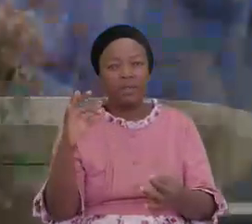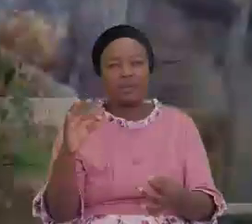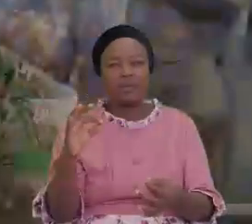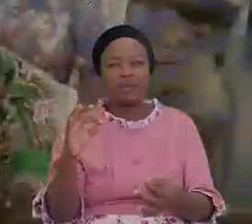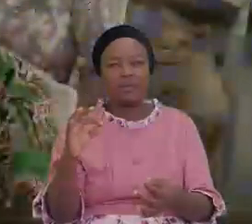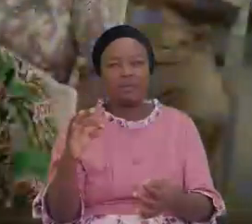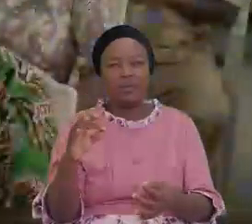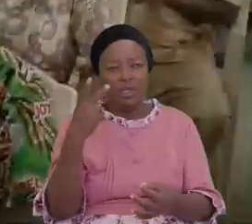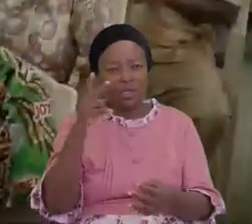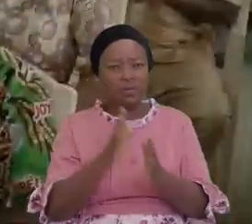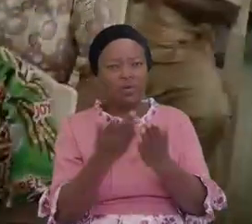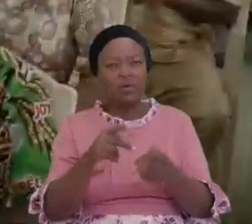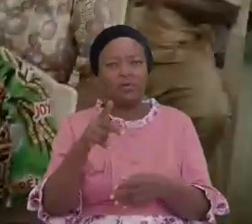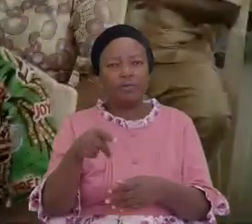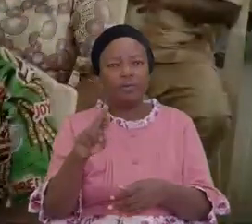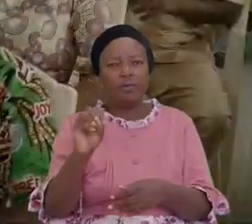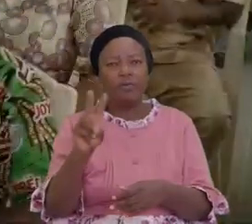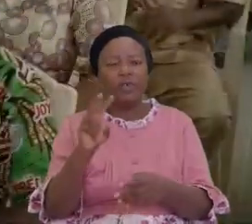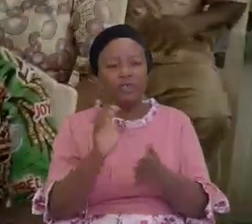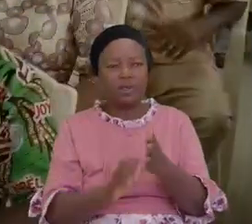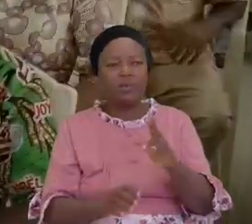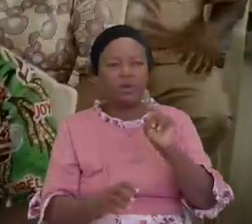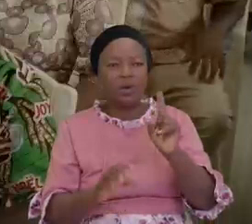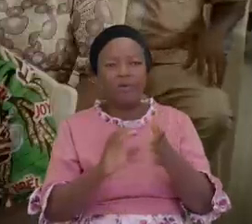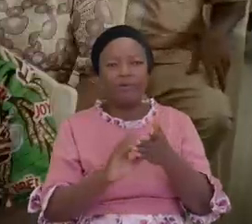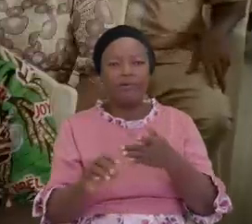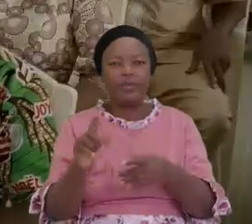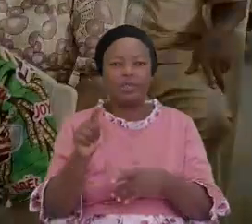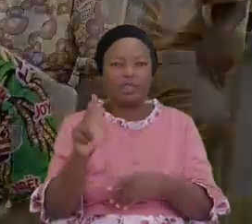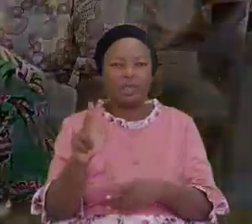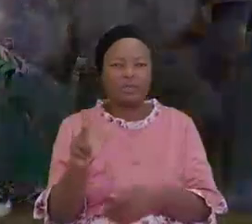Look at Proverbs chapter 1. I'm reading from verse